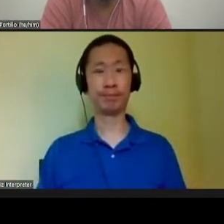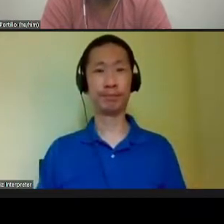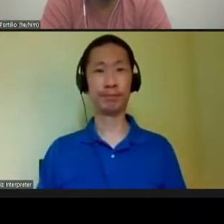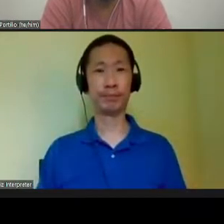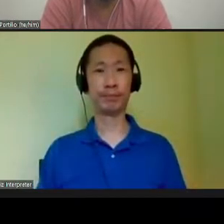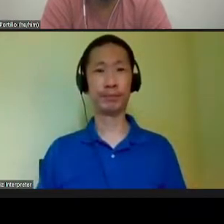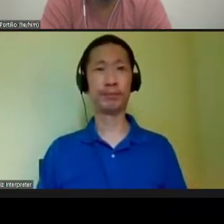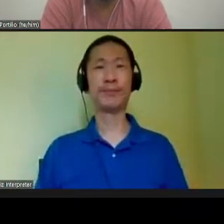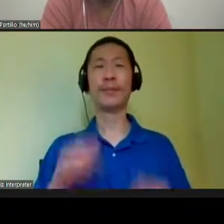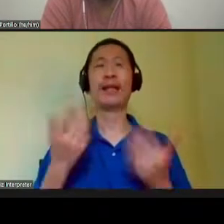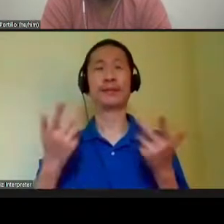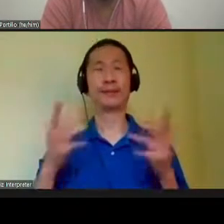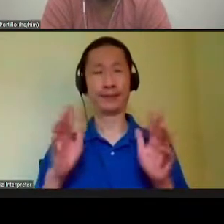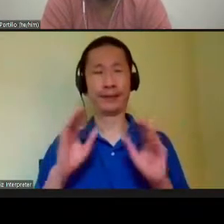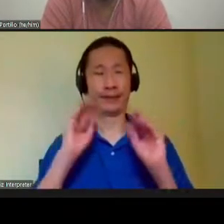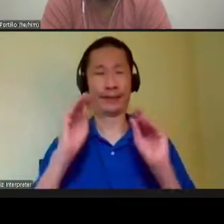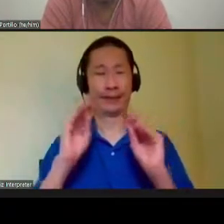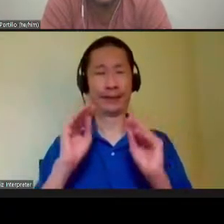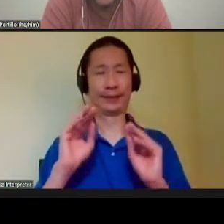Meta moment over.